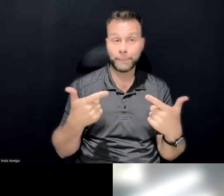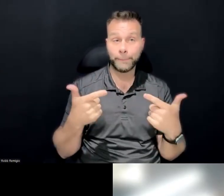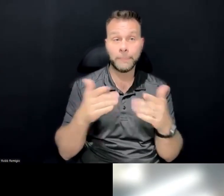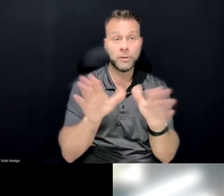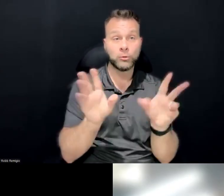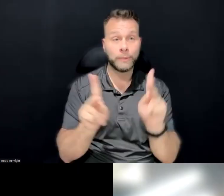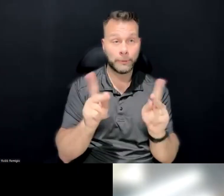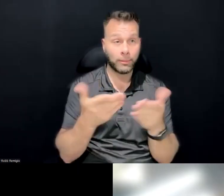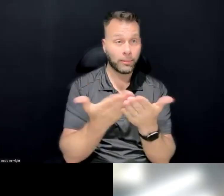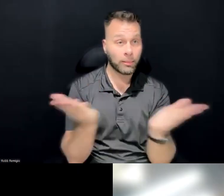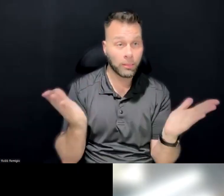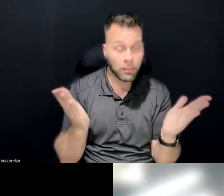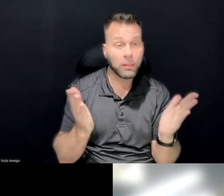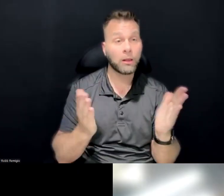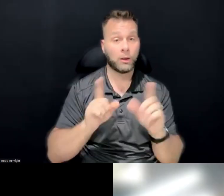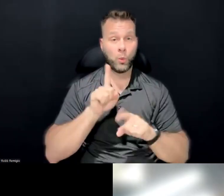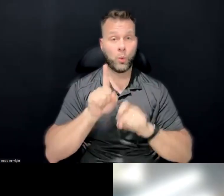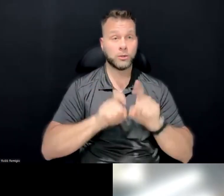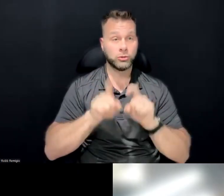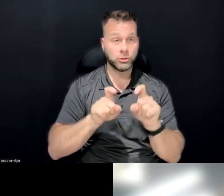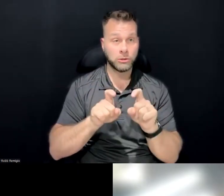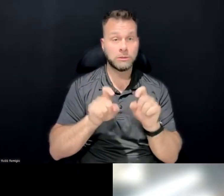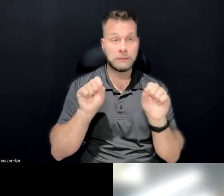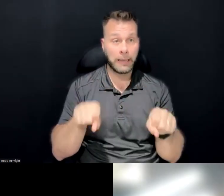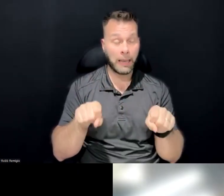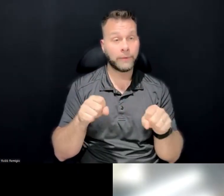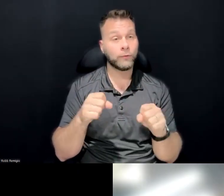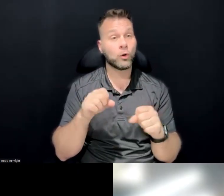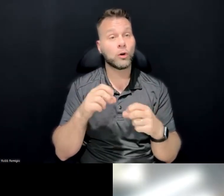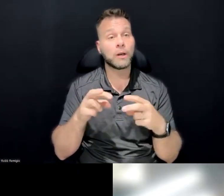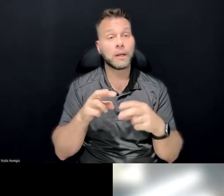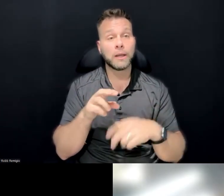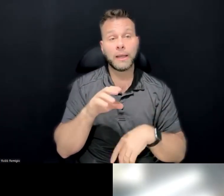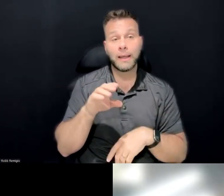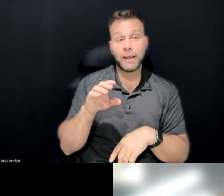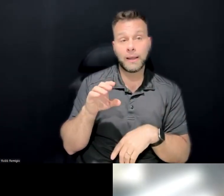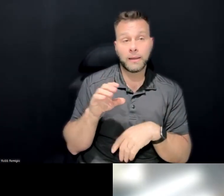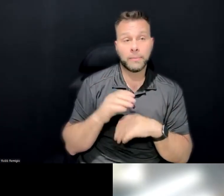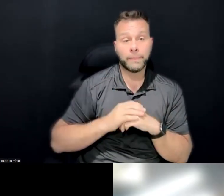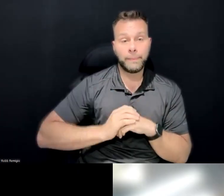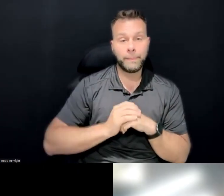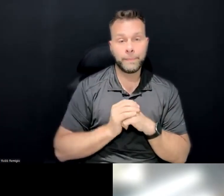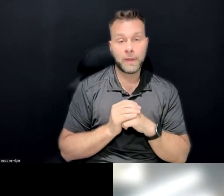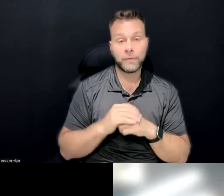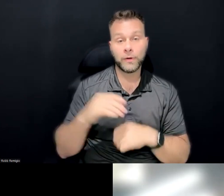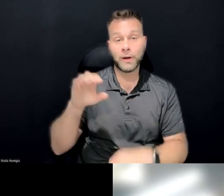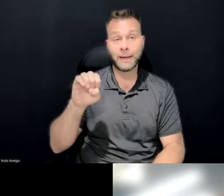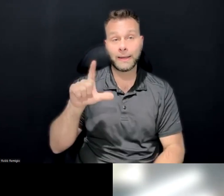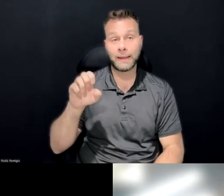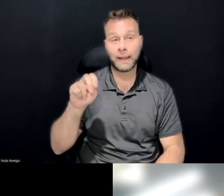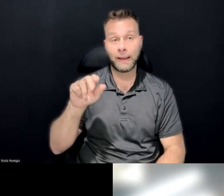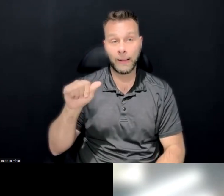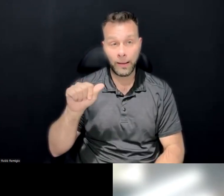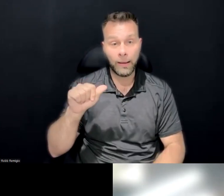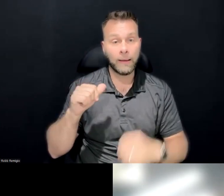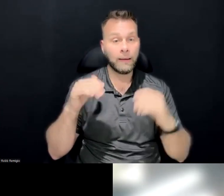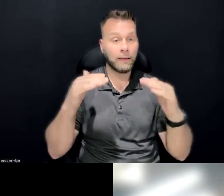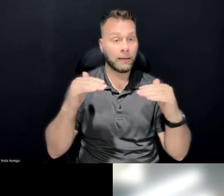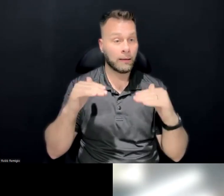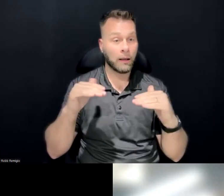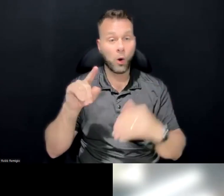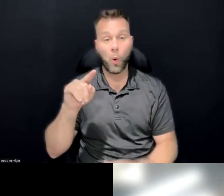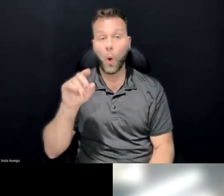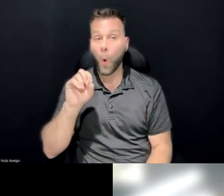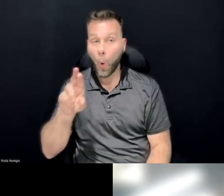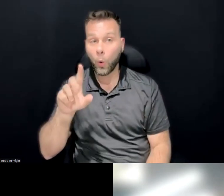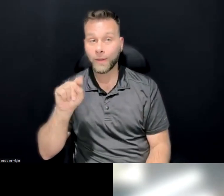questions for either Helena and the Immigrants Assistance Center or to the tier team. So